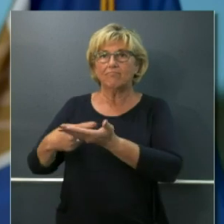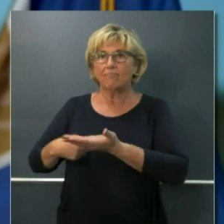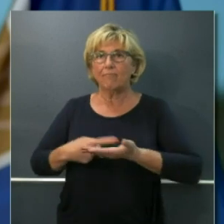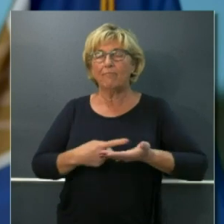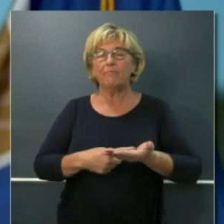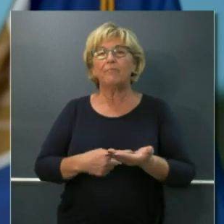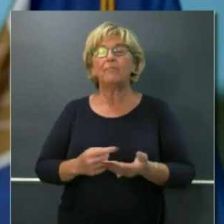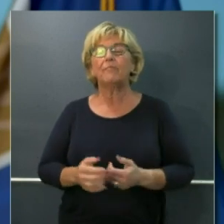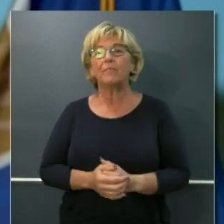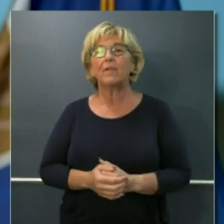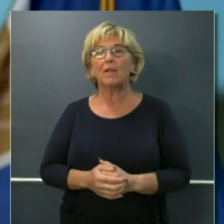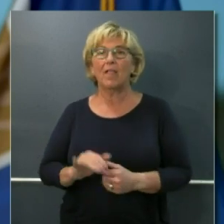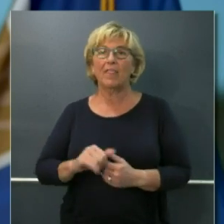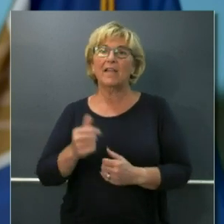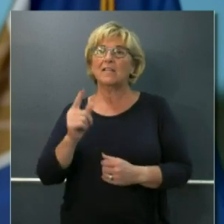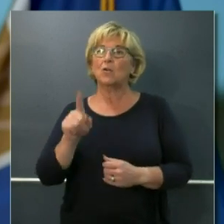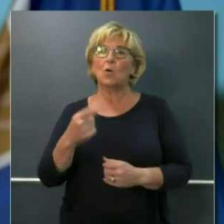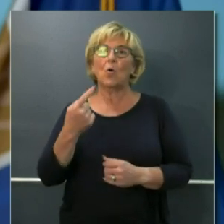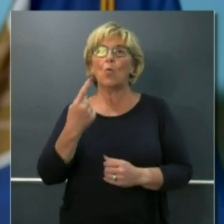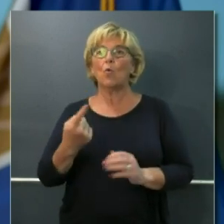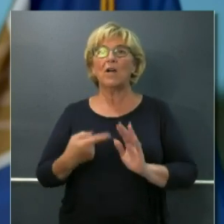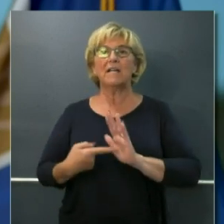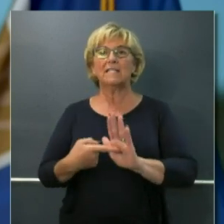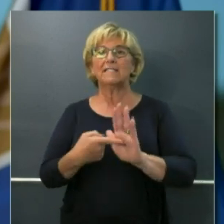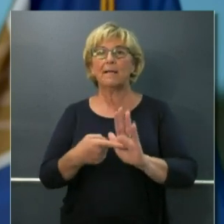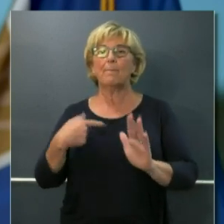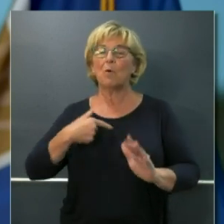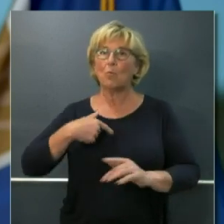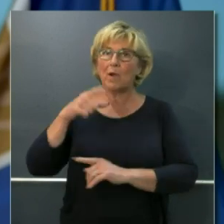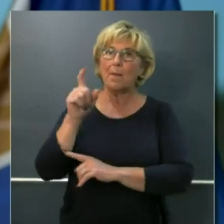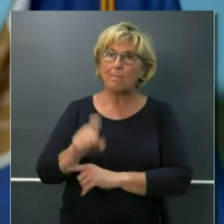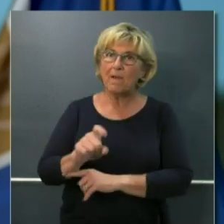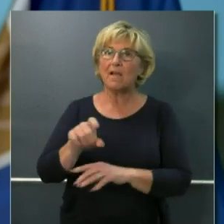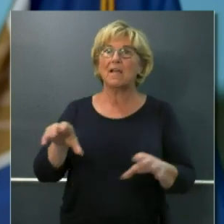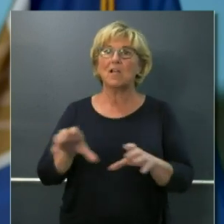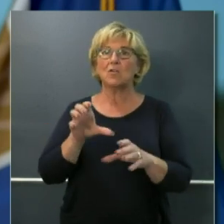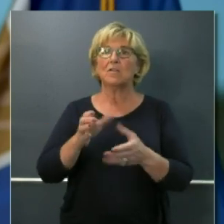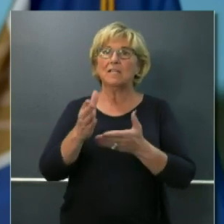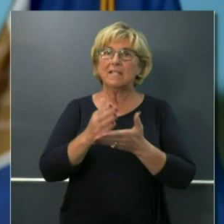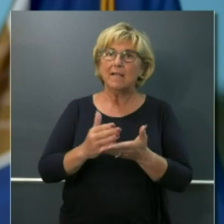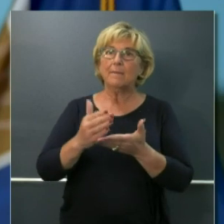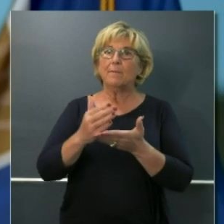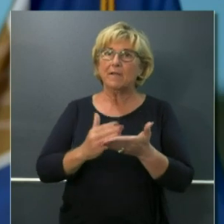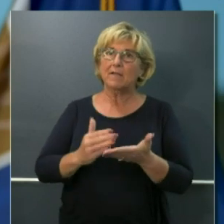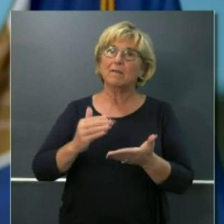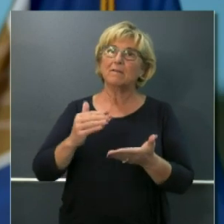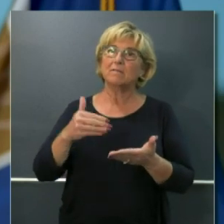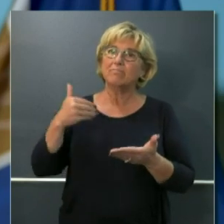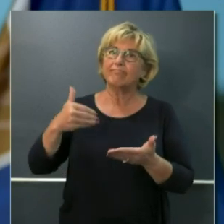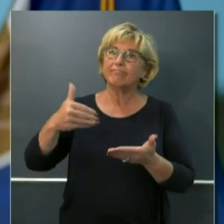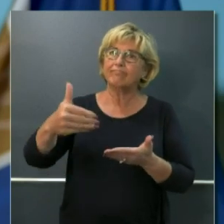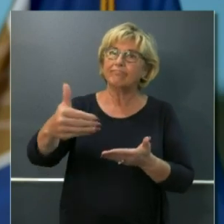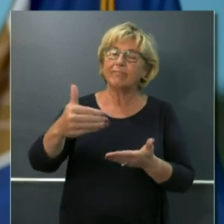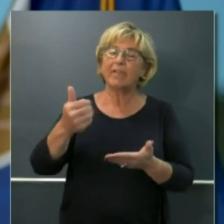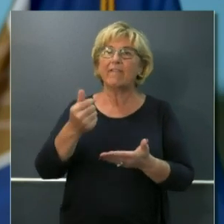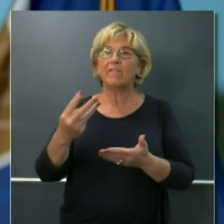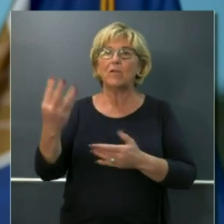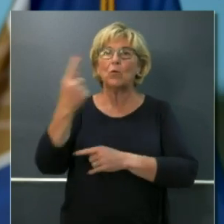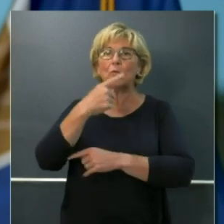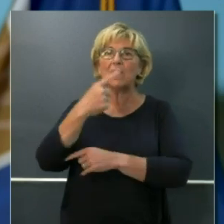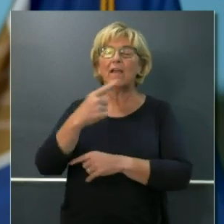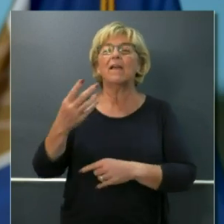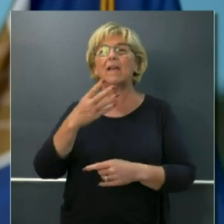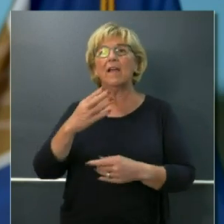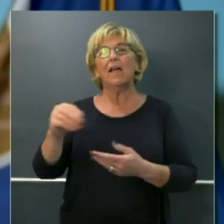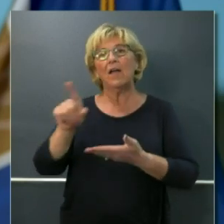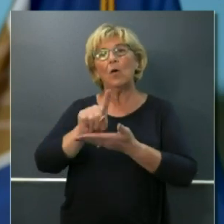that's just an example of the work we're going to have to do sector by sector every day over the next days and weeks in